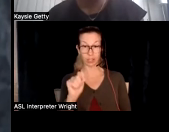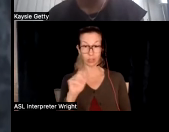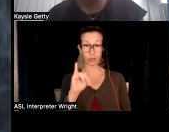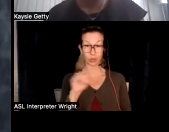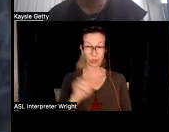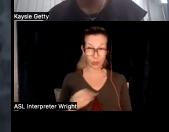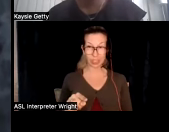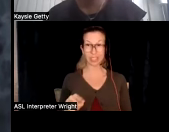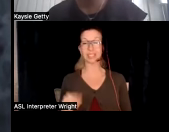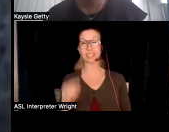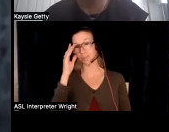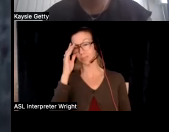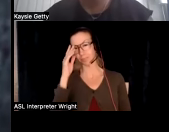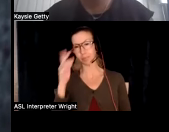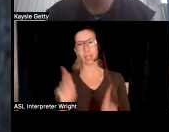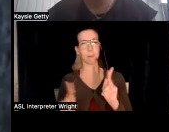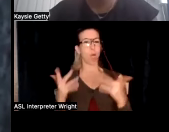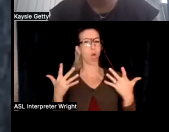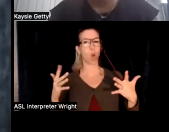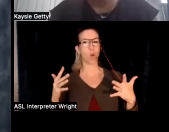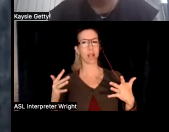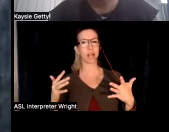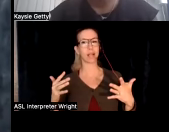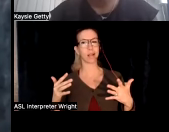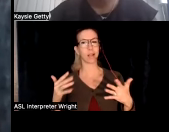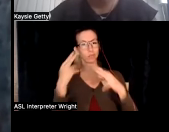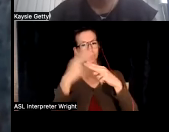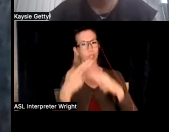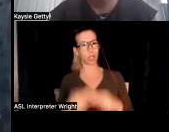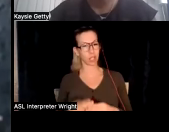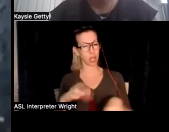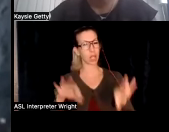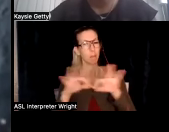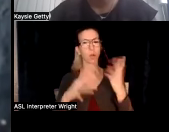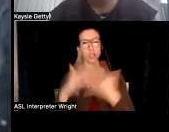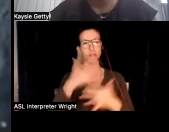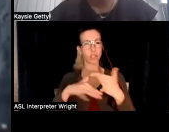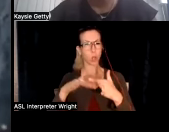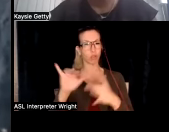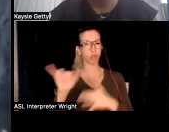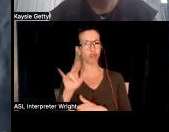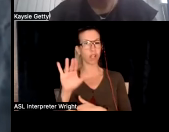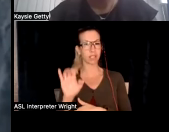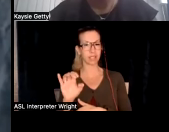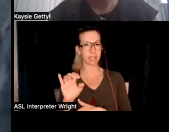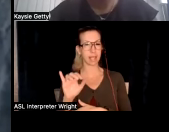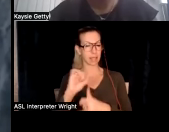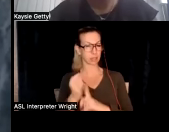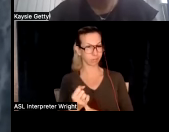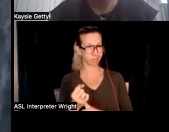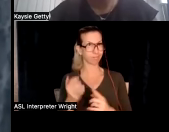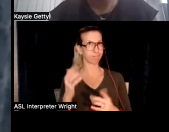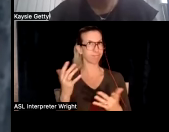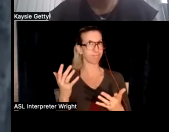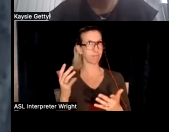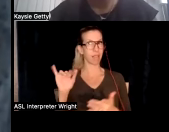that I was in, people are already calling up the importance of social justice and the context that young people are living in and some of those